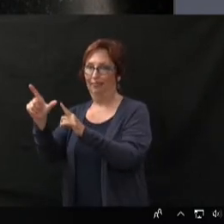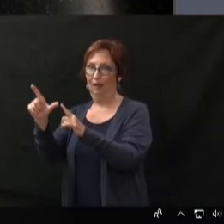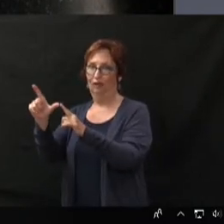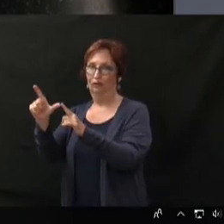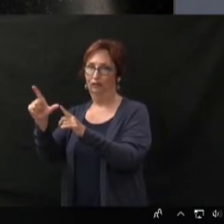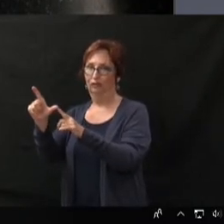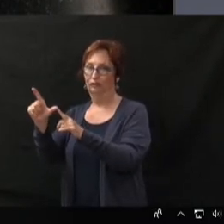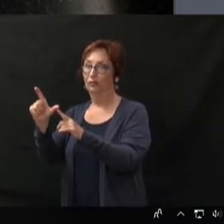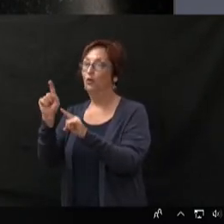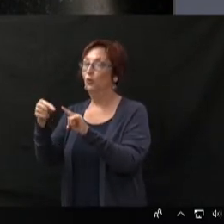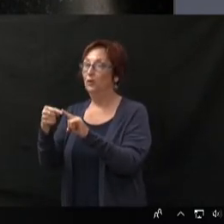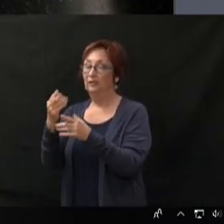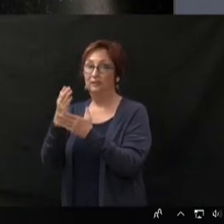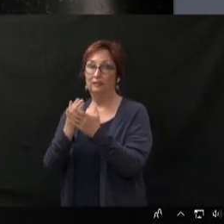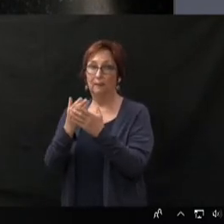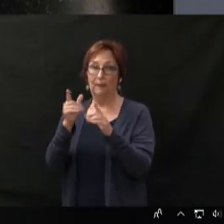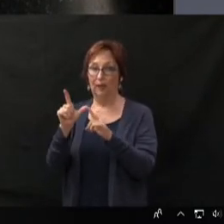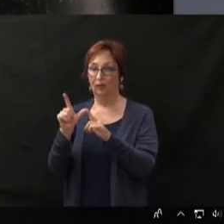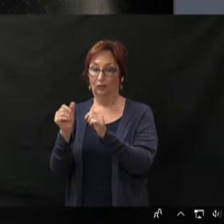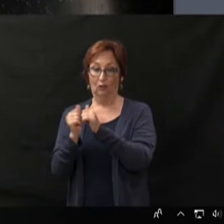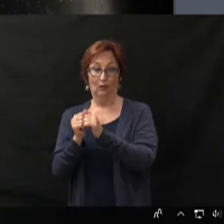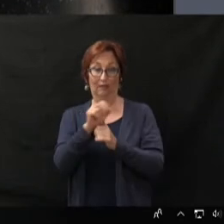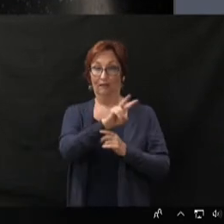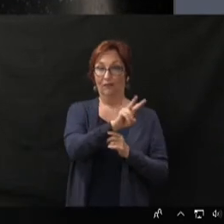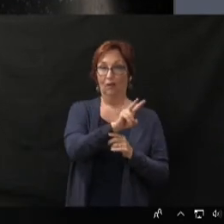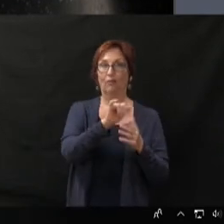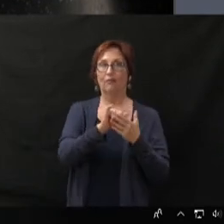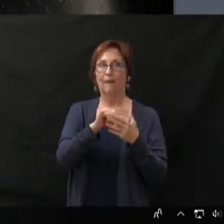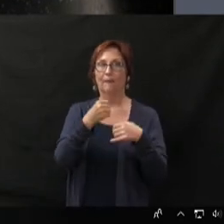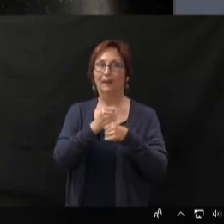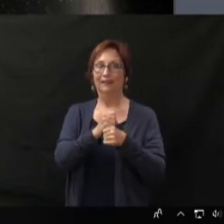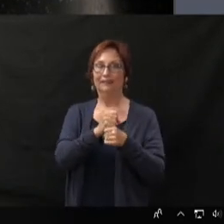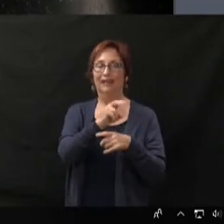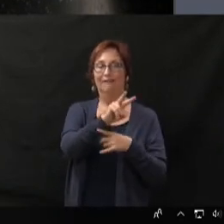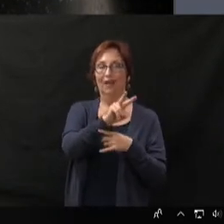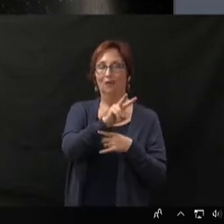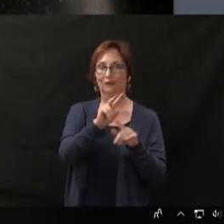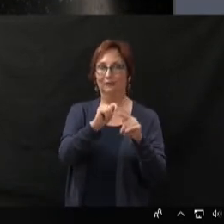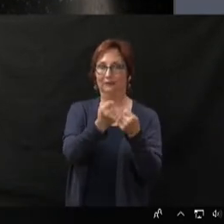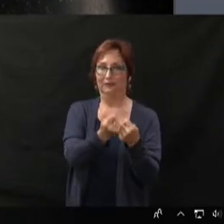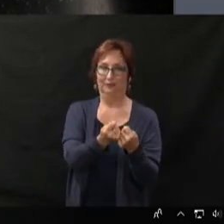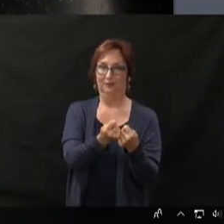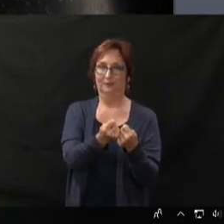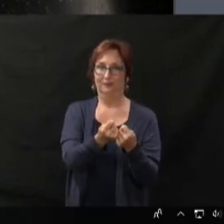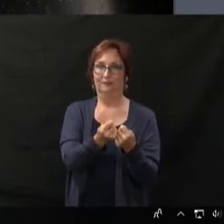When some letters are with a vowel, that makes a vowel team. It could be